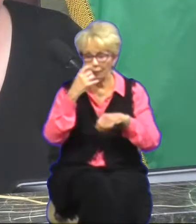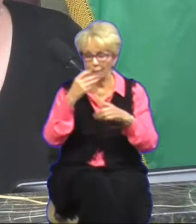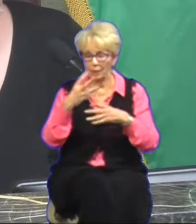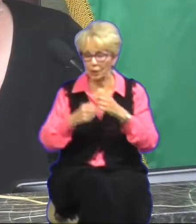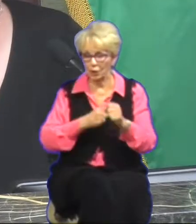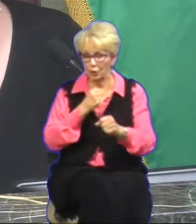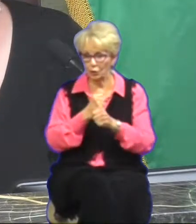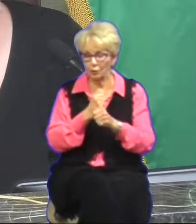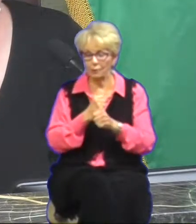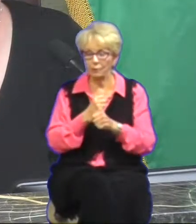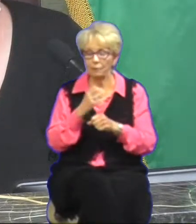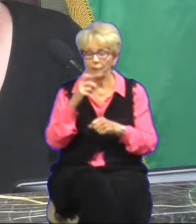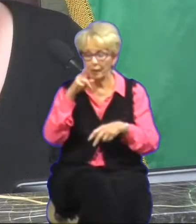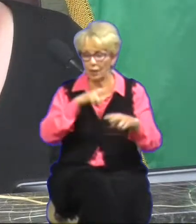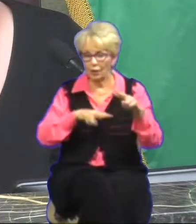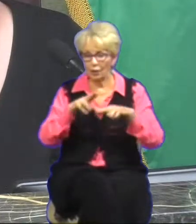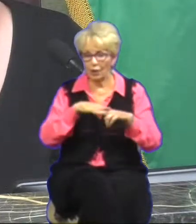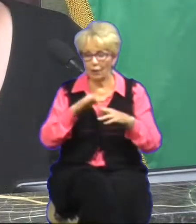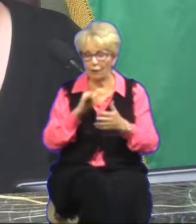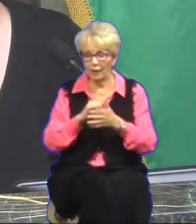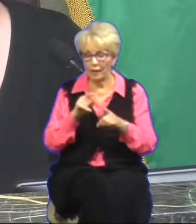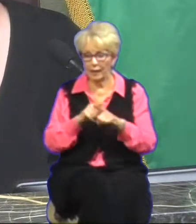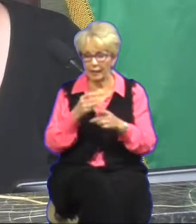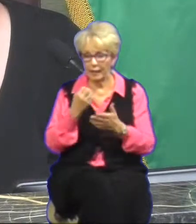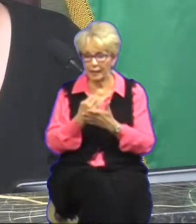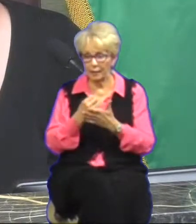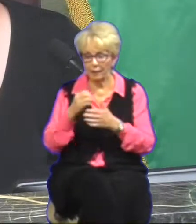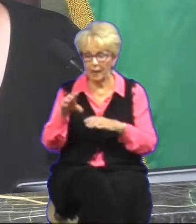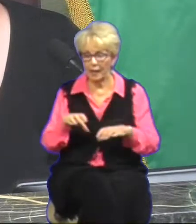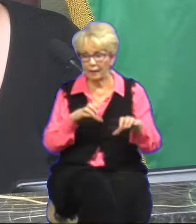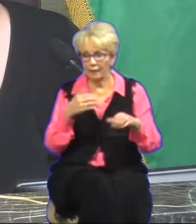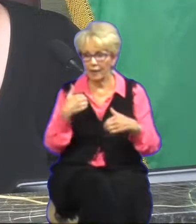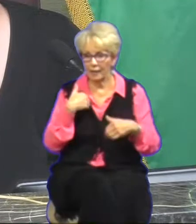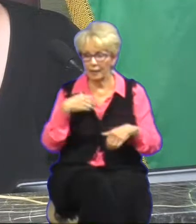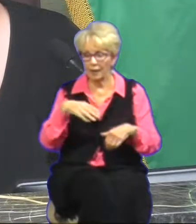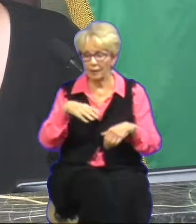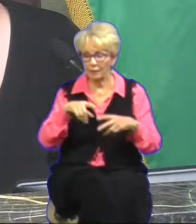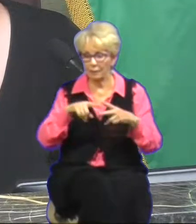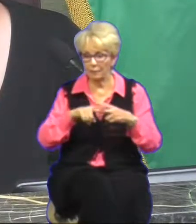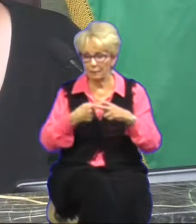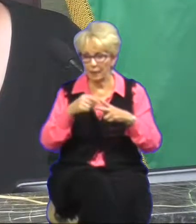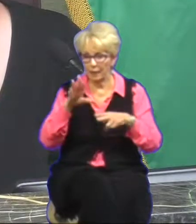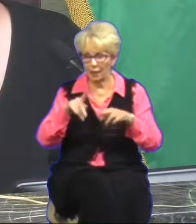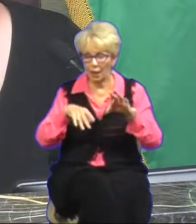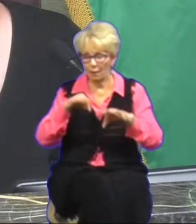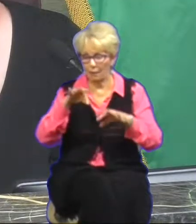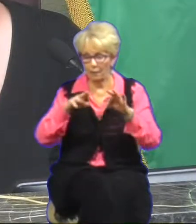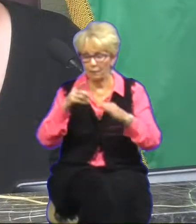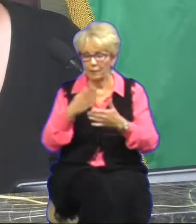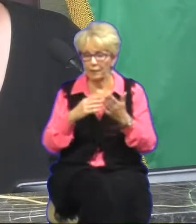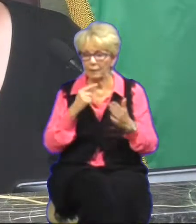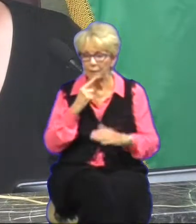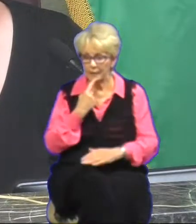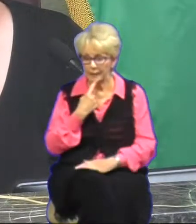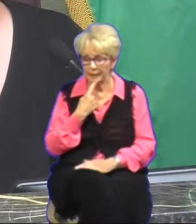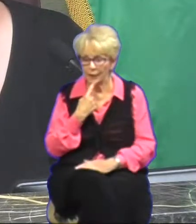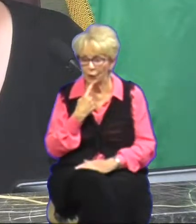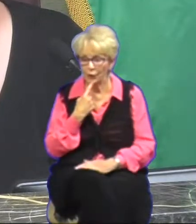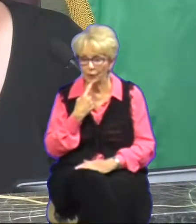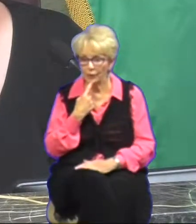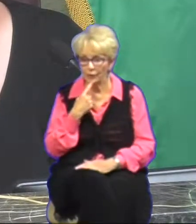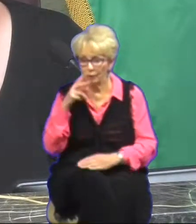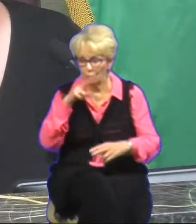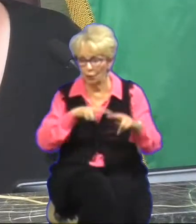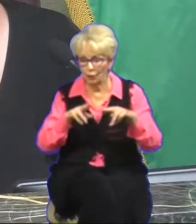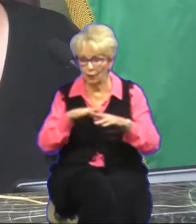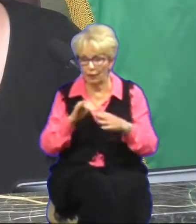years. In looking at that, as economic activity has picked up and as there have been some serious looks